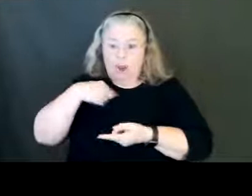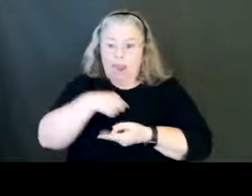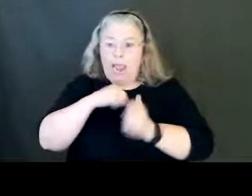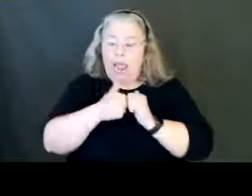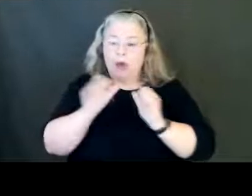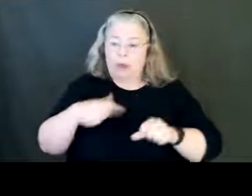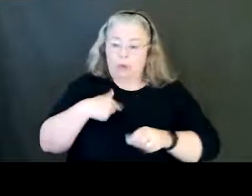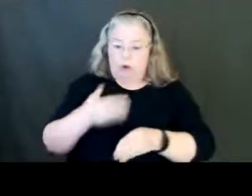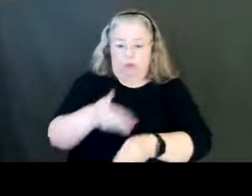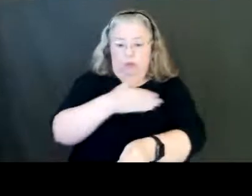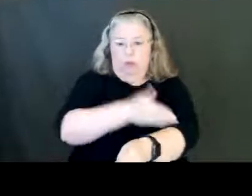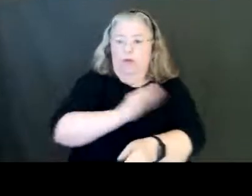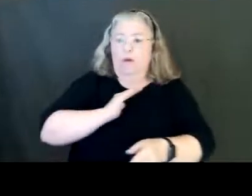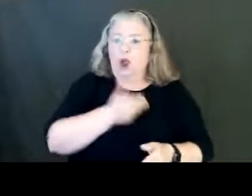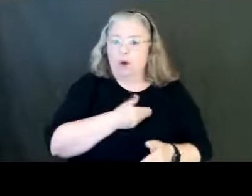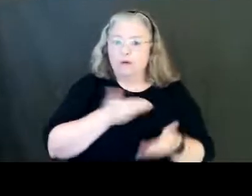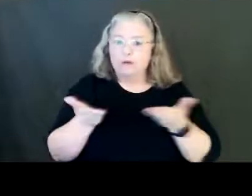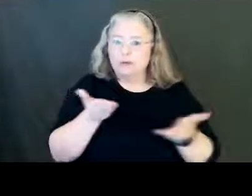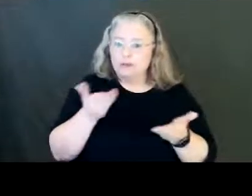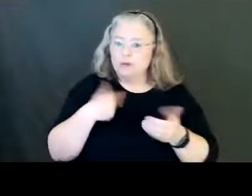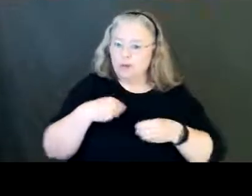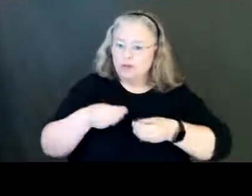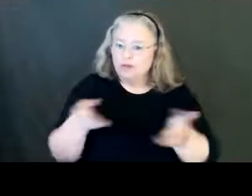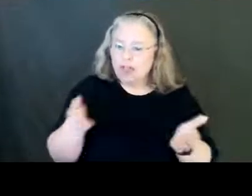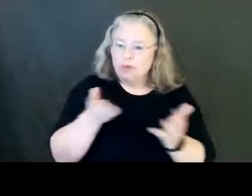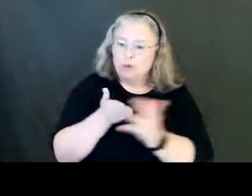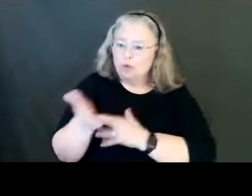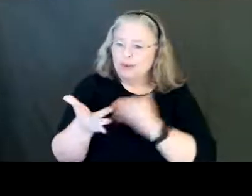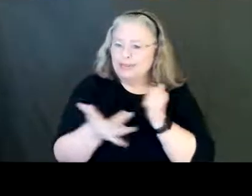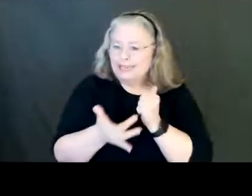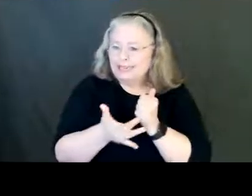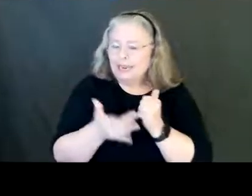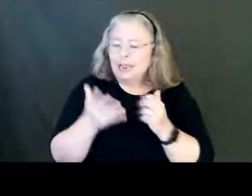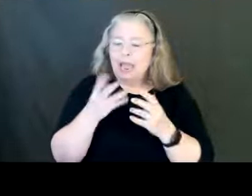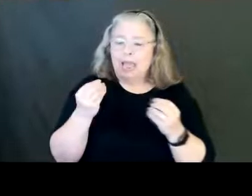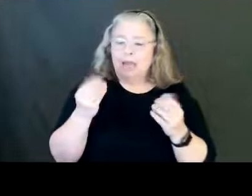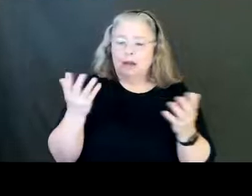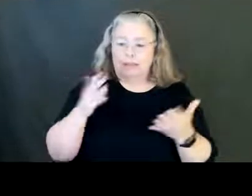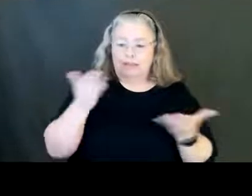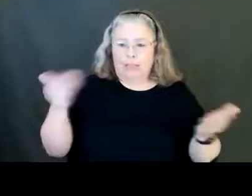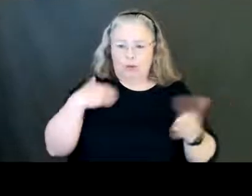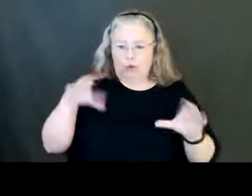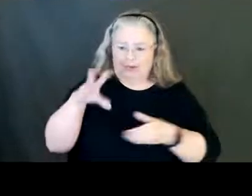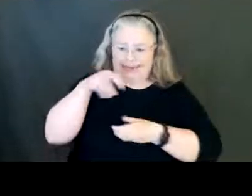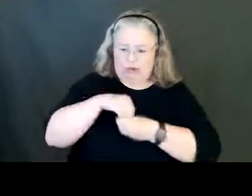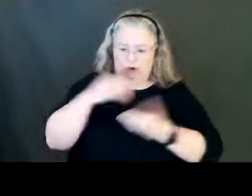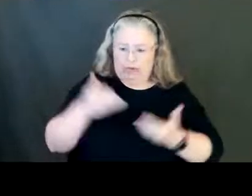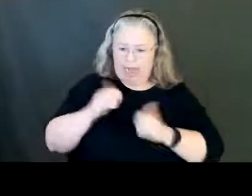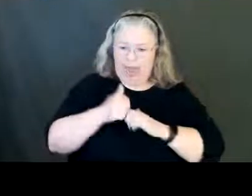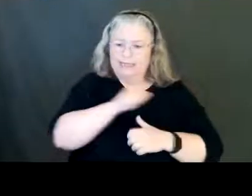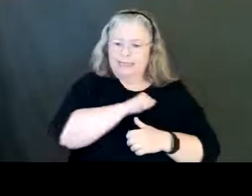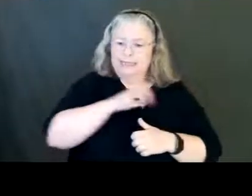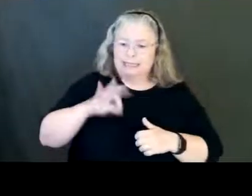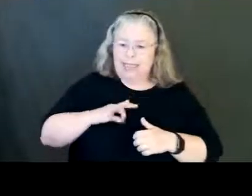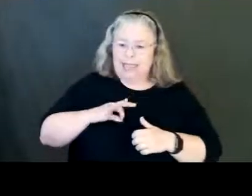we provide through technology, and the things that we do internally. How can our staff benefit from